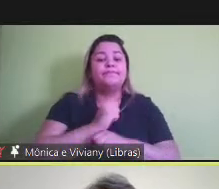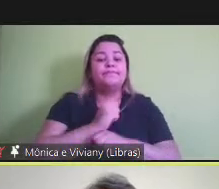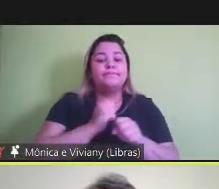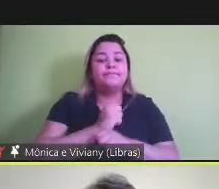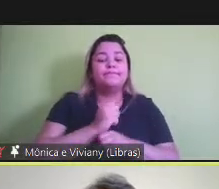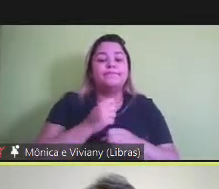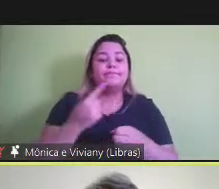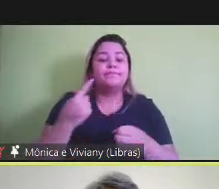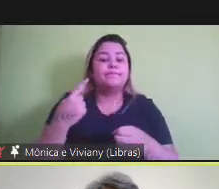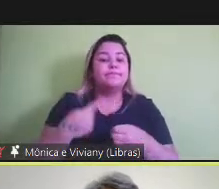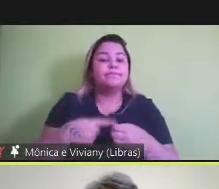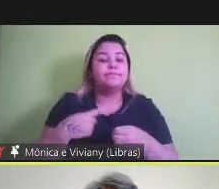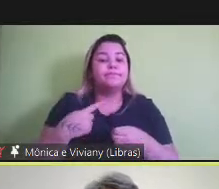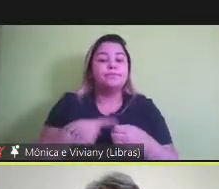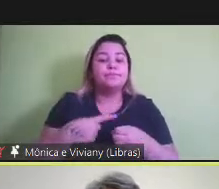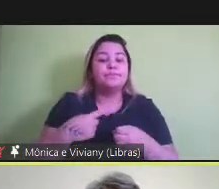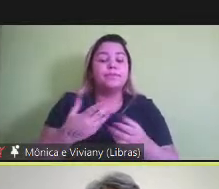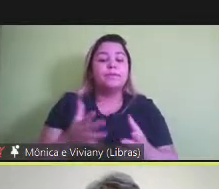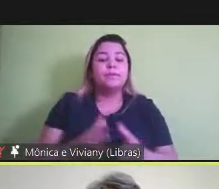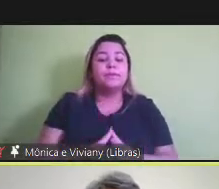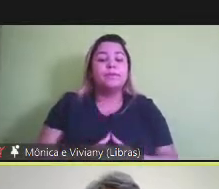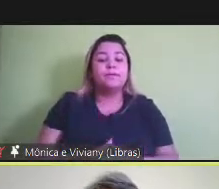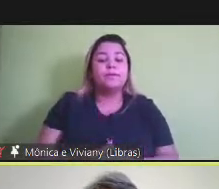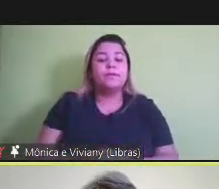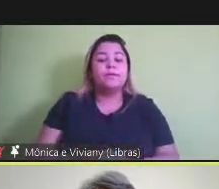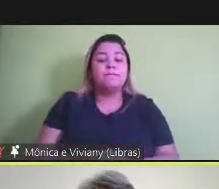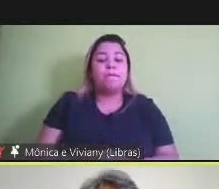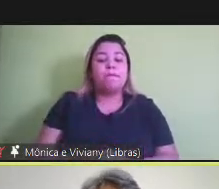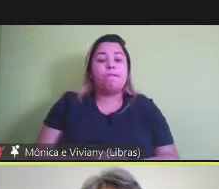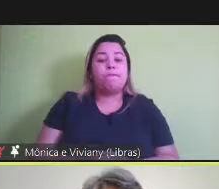the population to be involved and